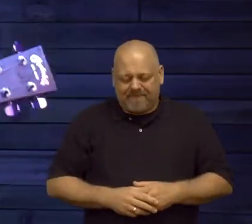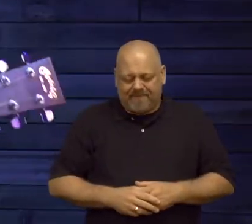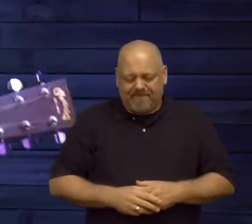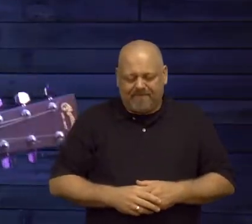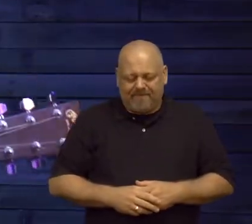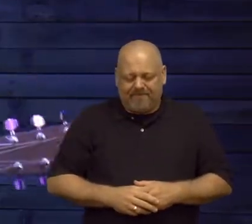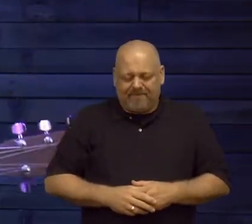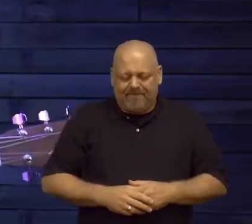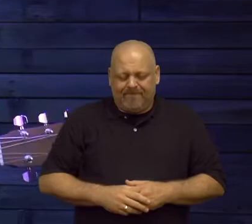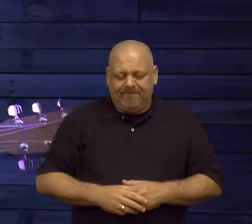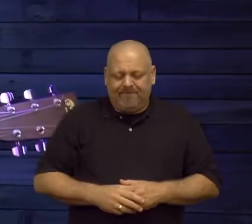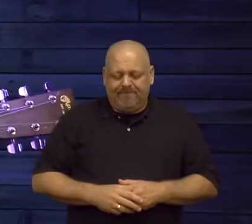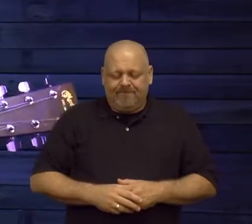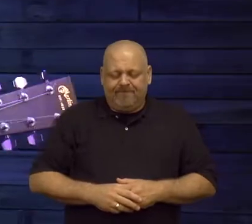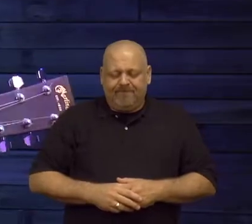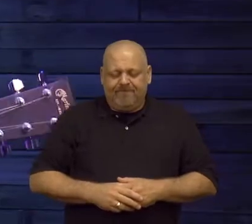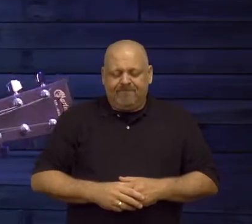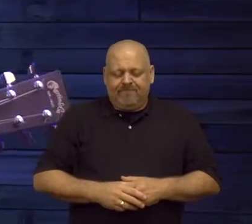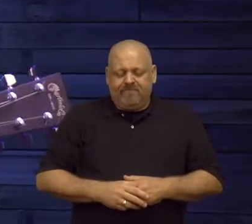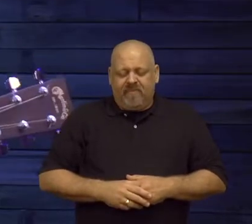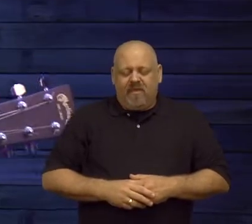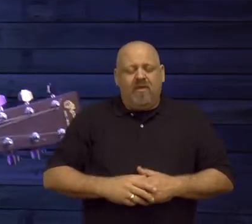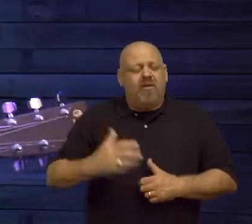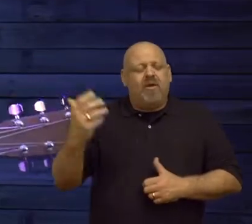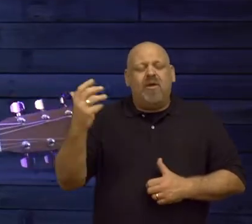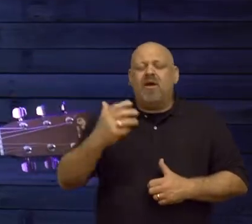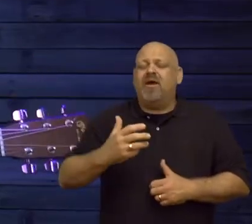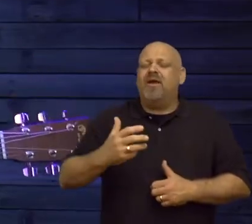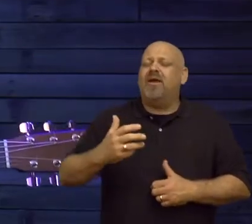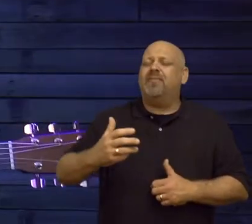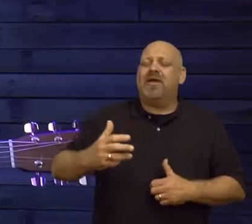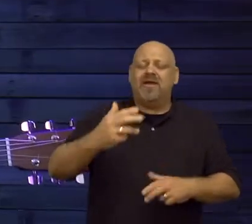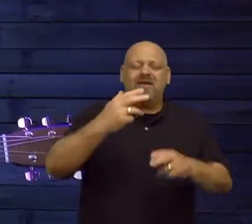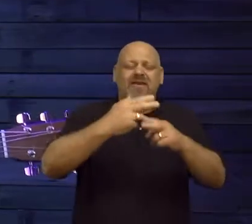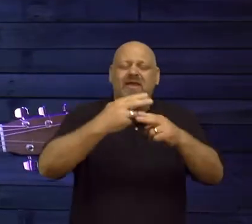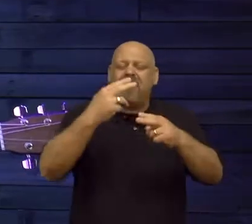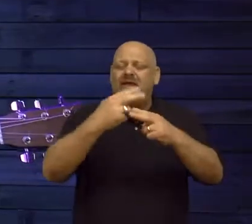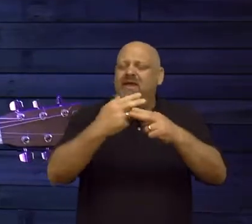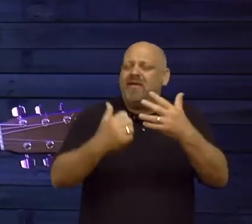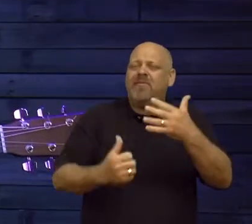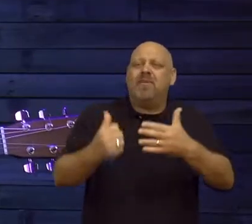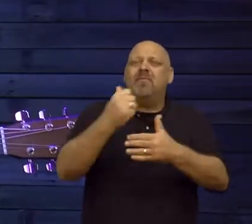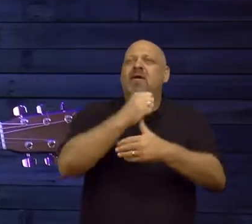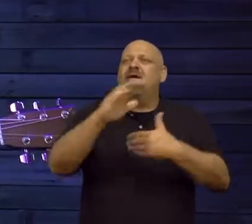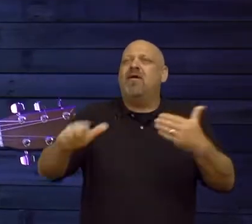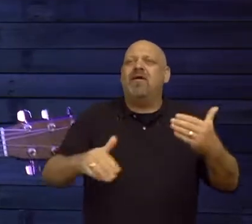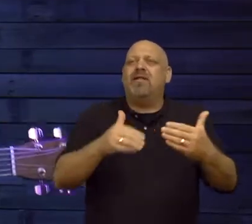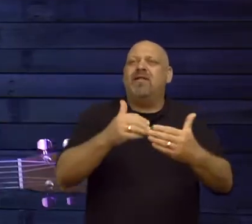You are the name above.